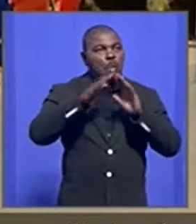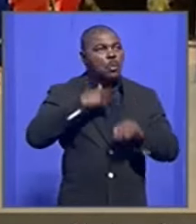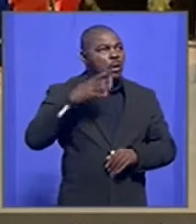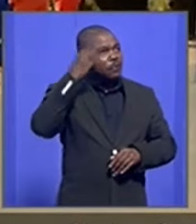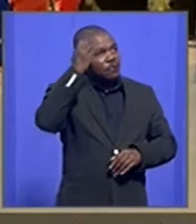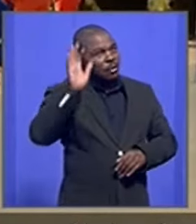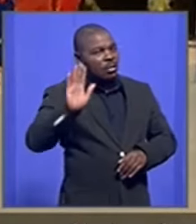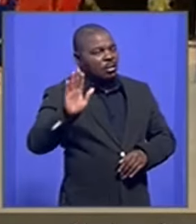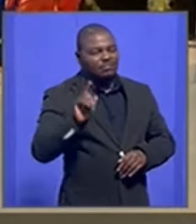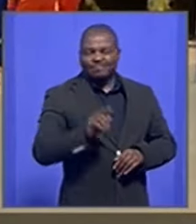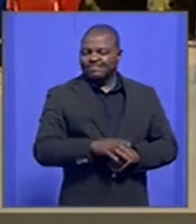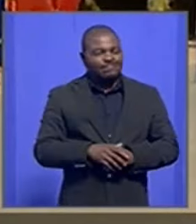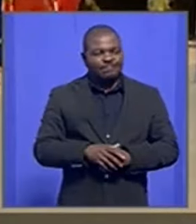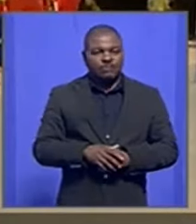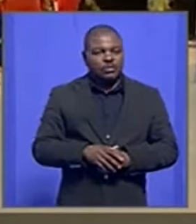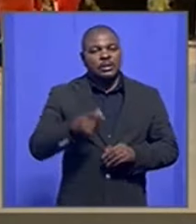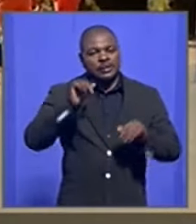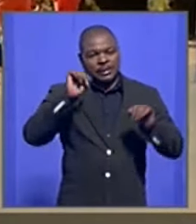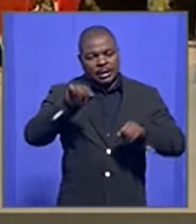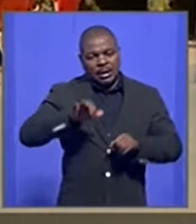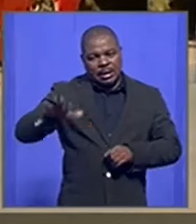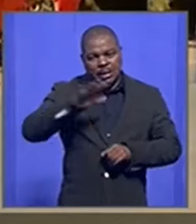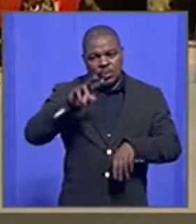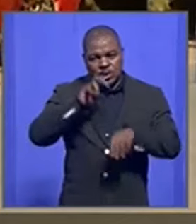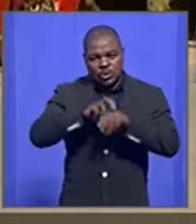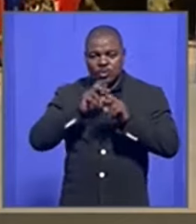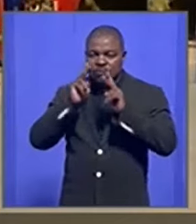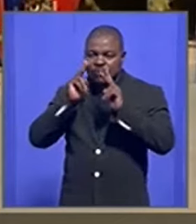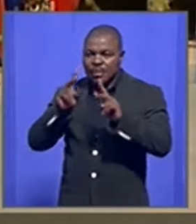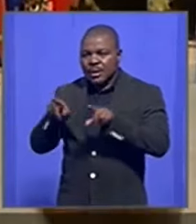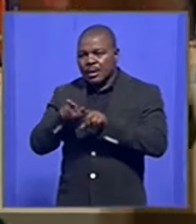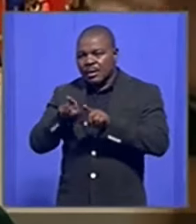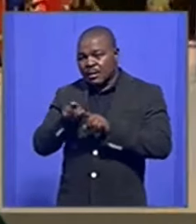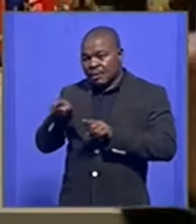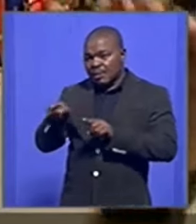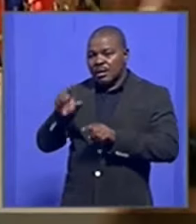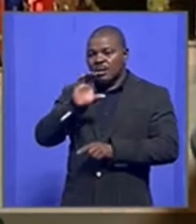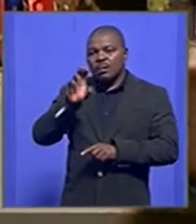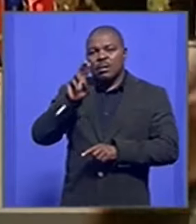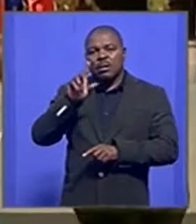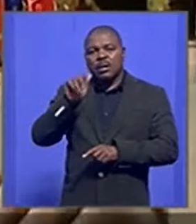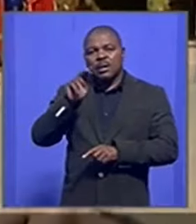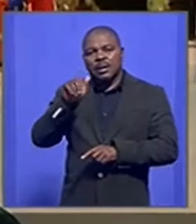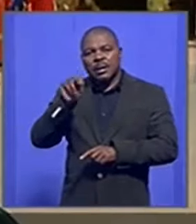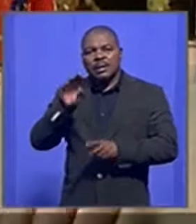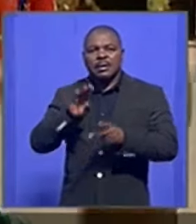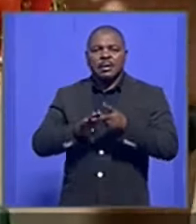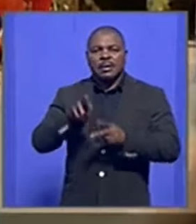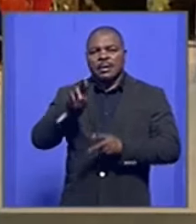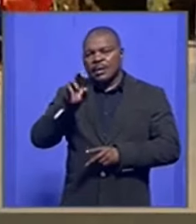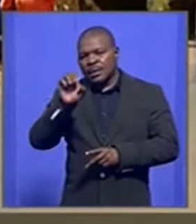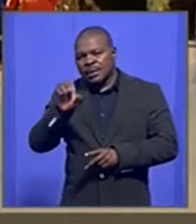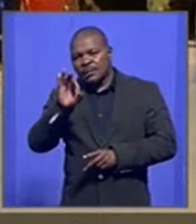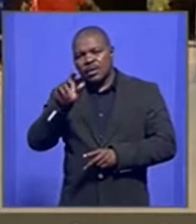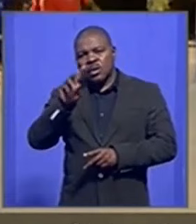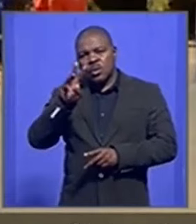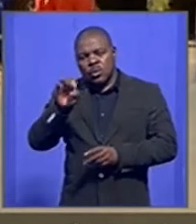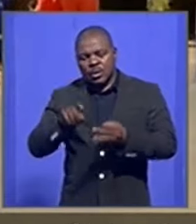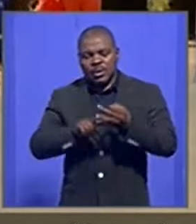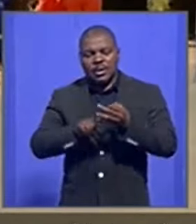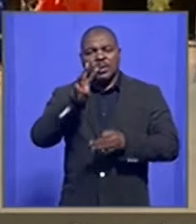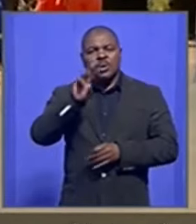the road which we're going to go to later on, the Ovenwacht, for instance, the Kalinen, the Refilwes, you go to Winterfeld. Those